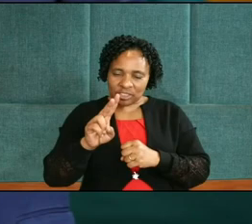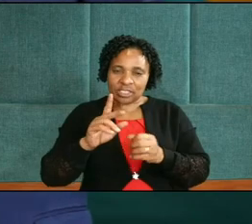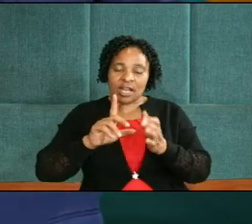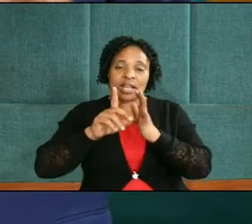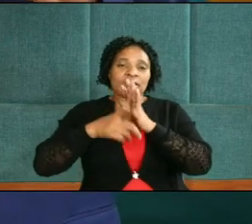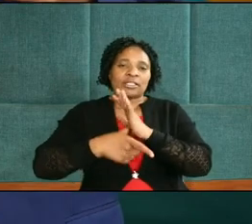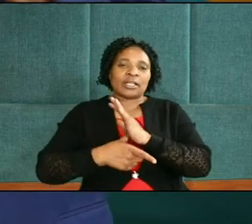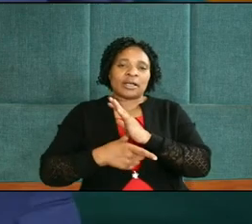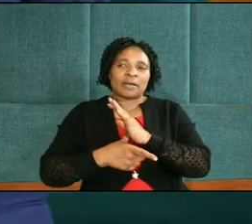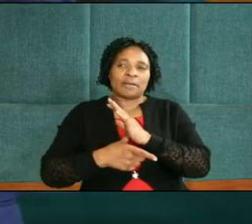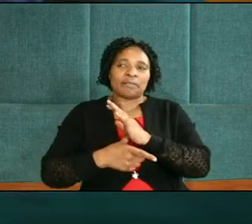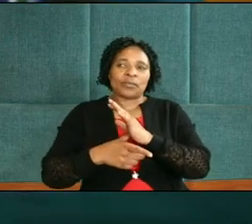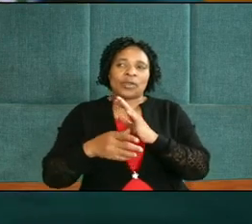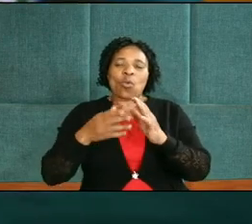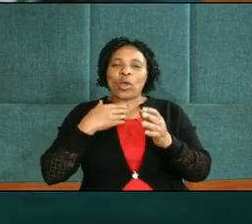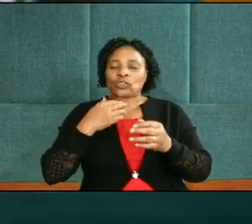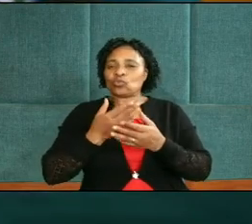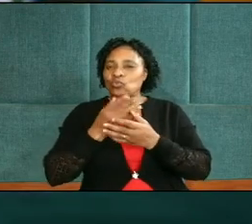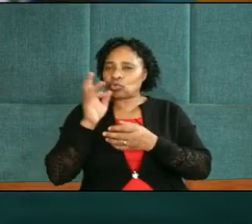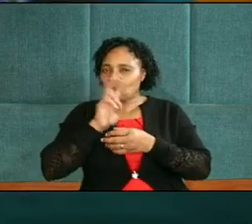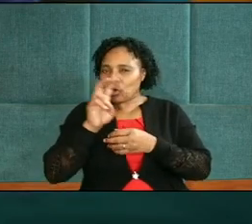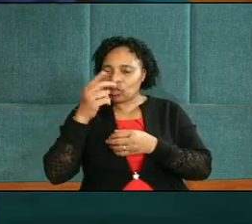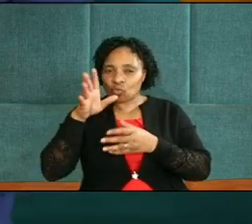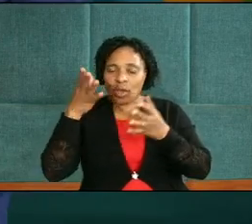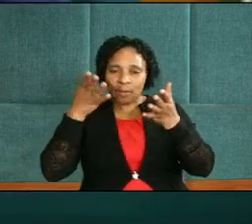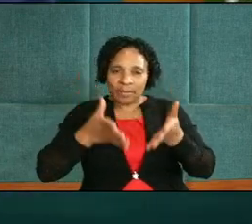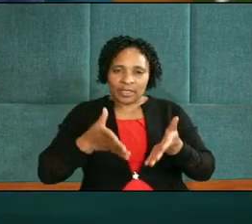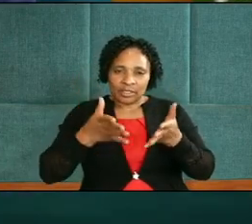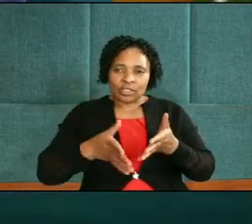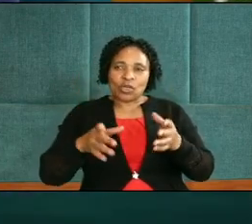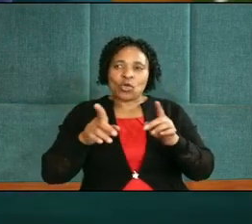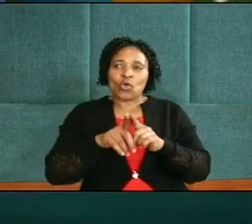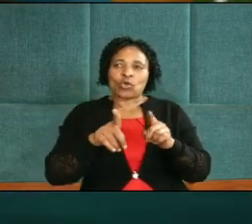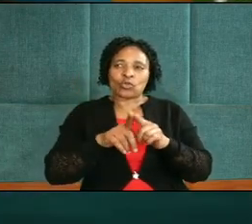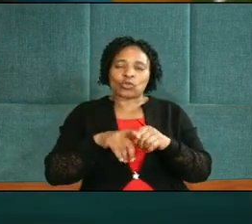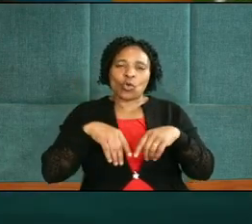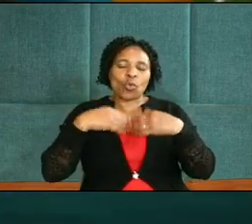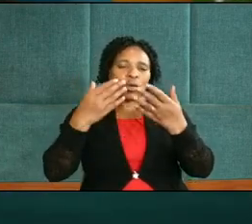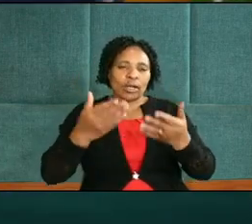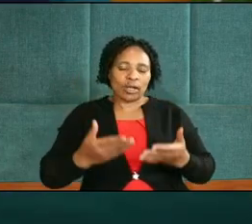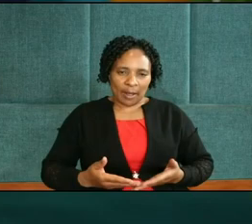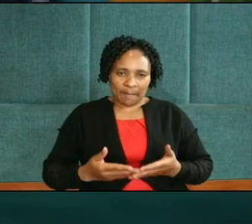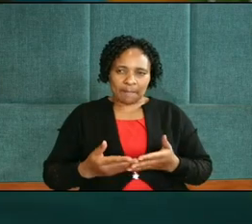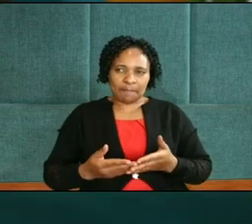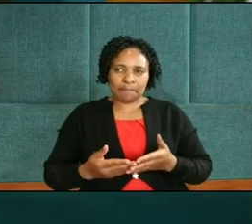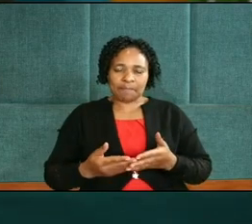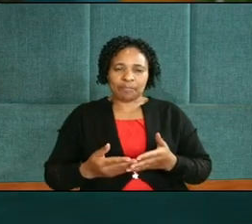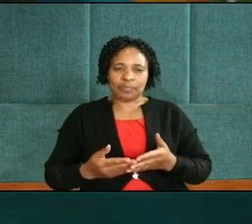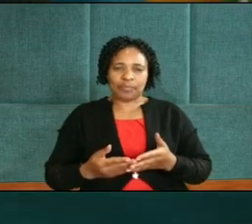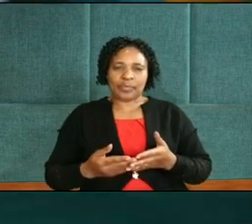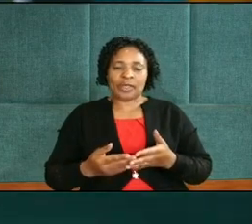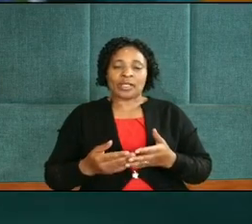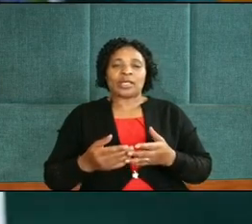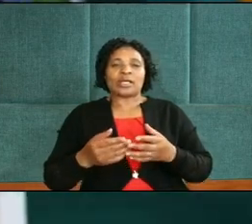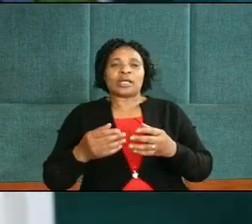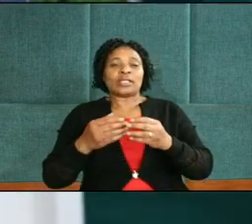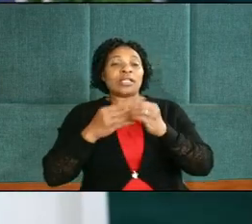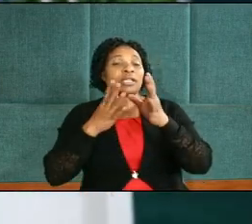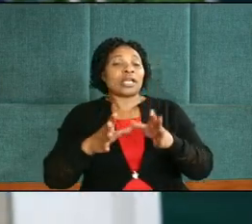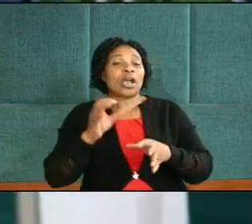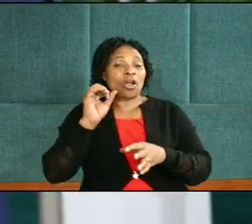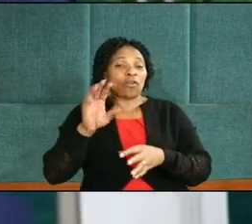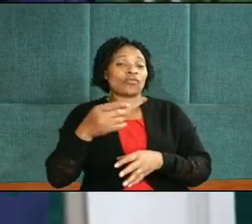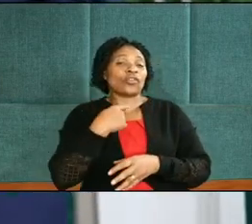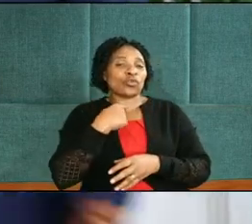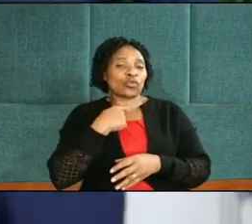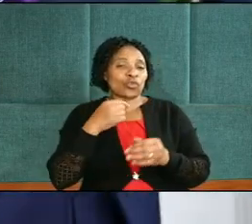do want to recognize your presence and also want to welcome the leadership of our union with us, and we are grateful